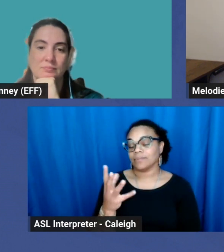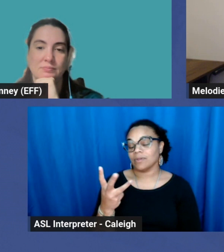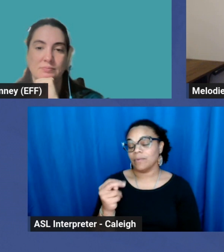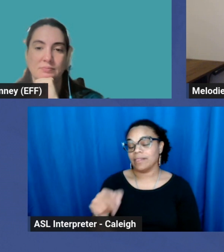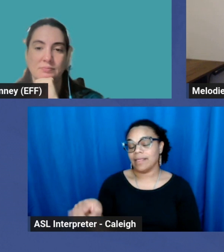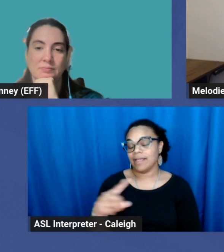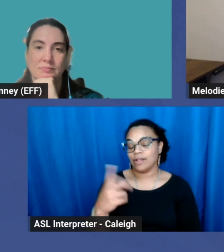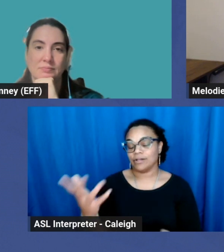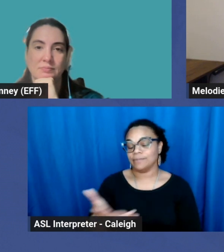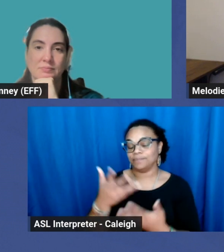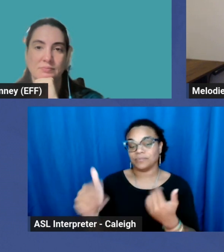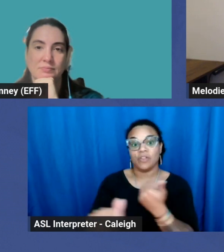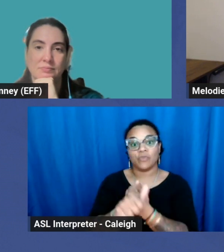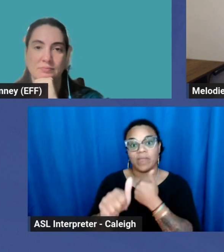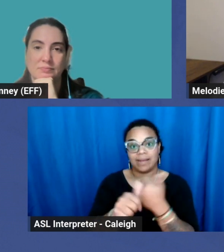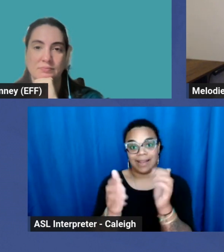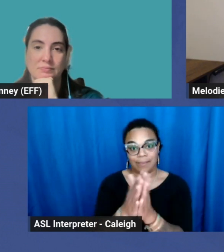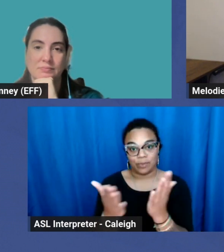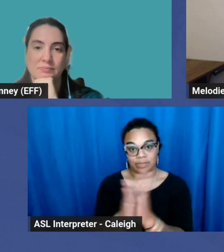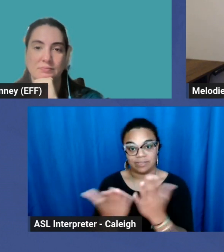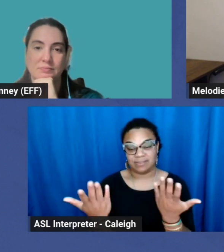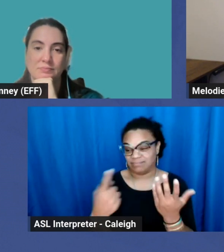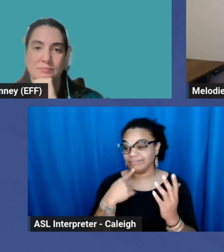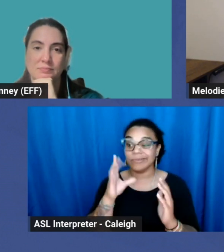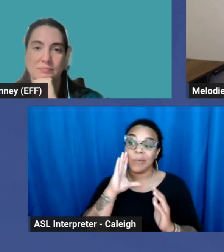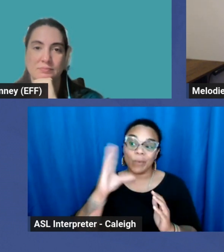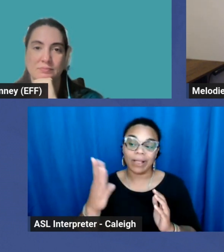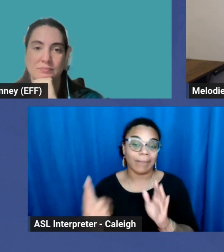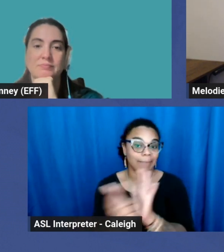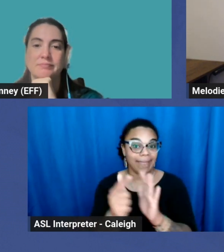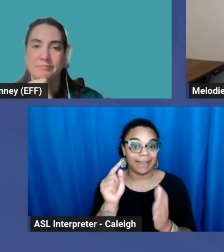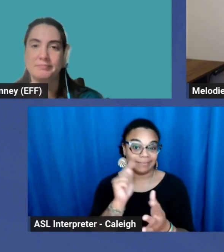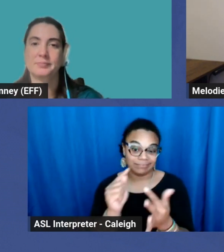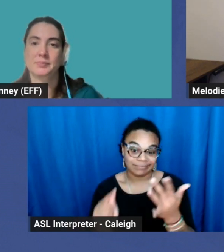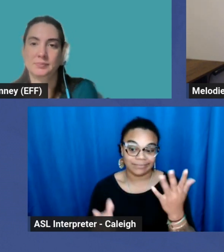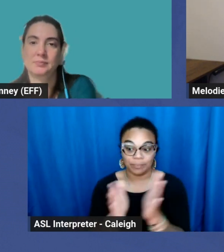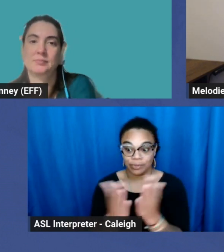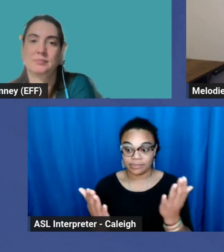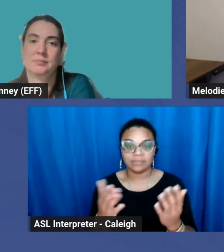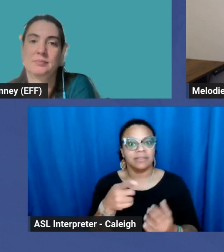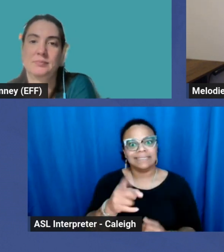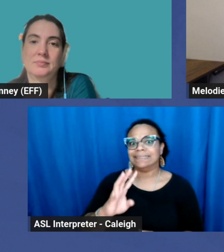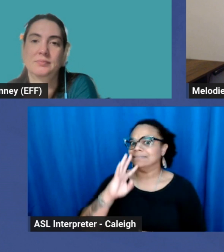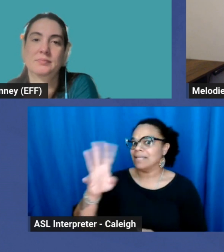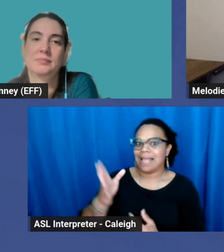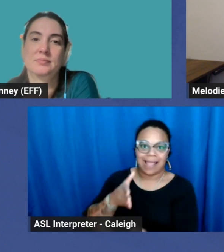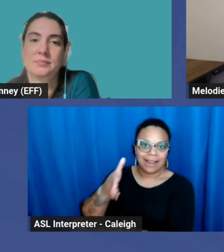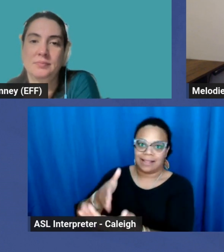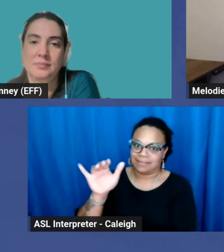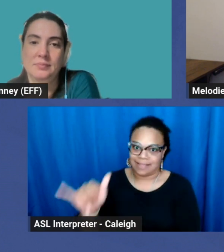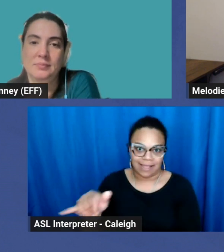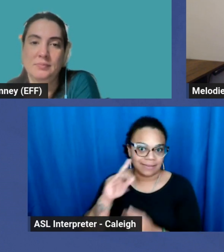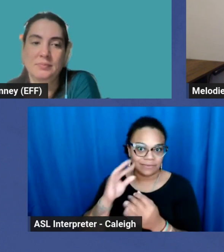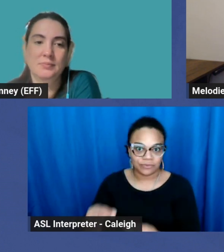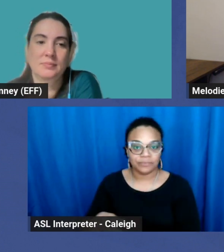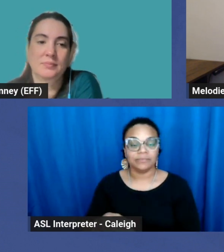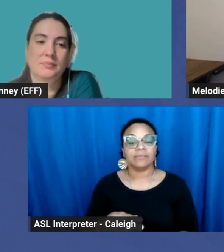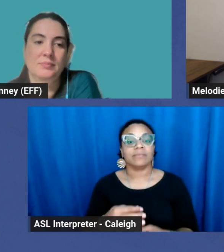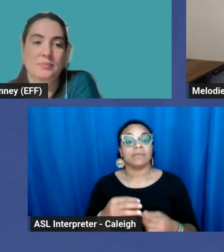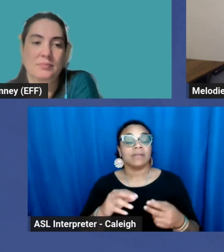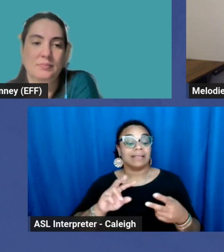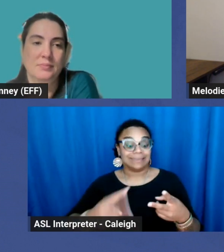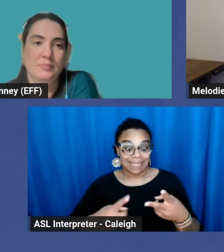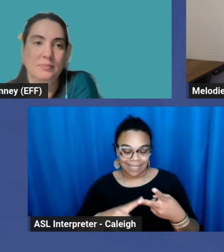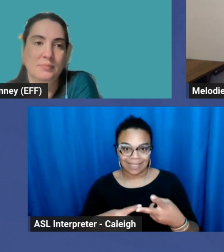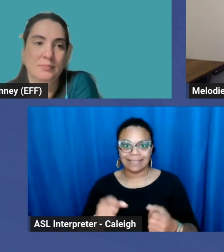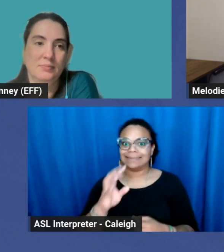when there's a threat that books are going to be banned, be a voice against that. Number two, speak out in defense